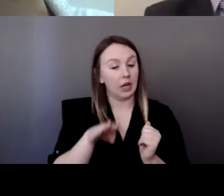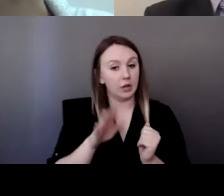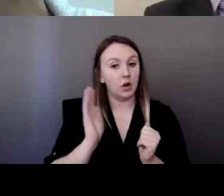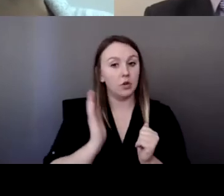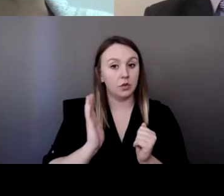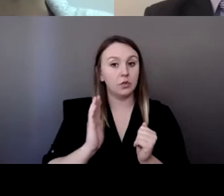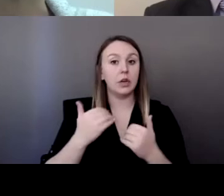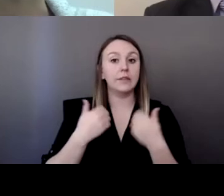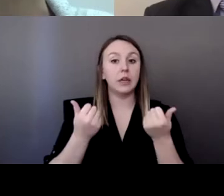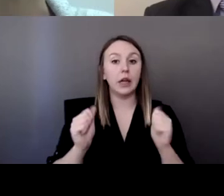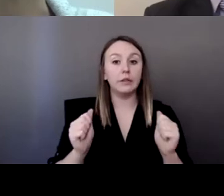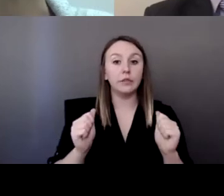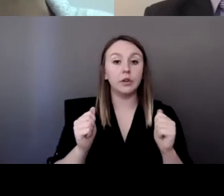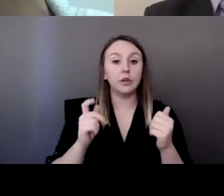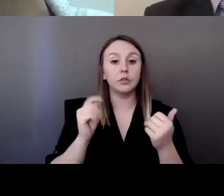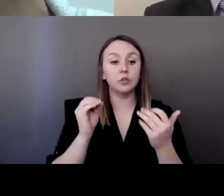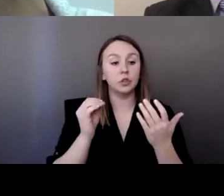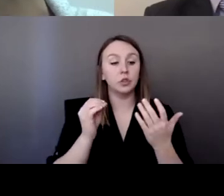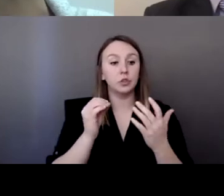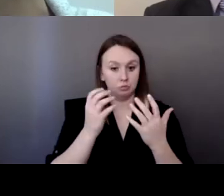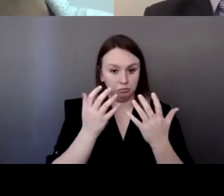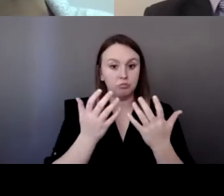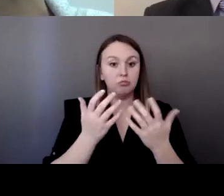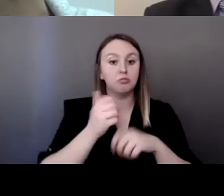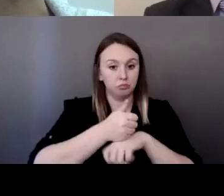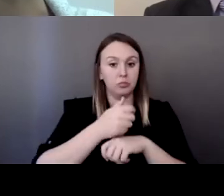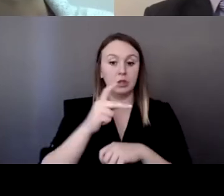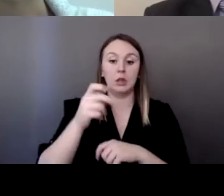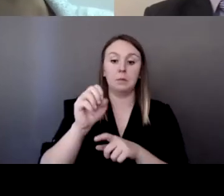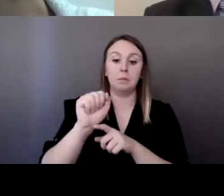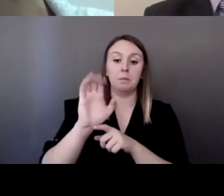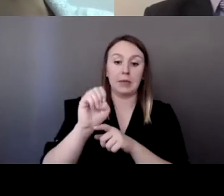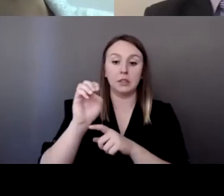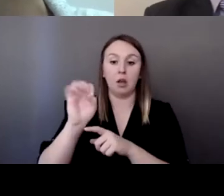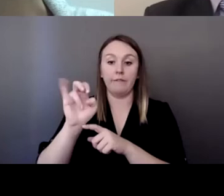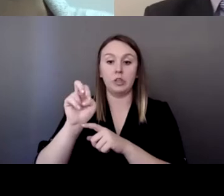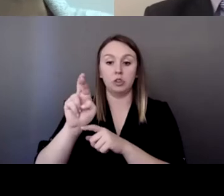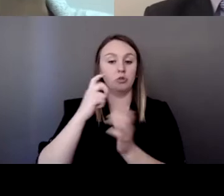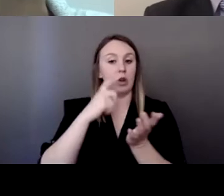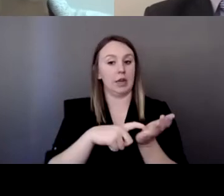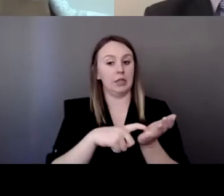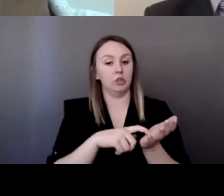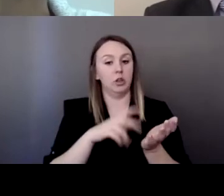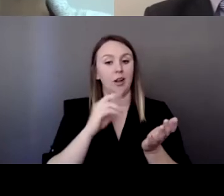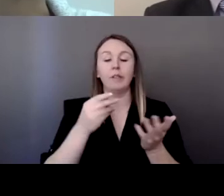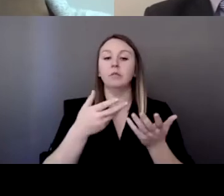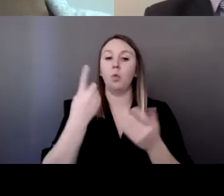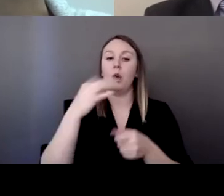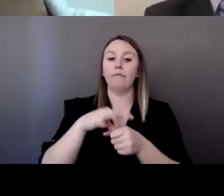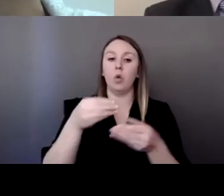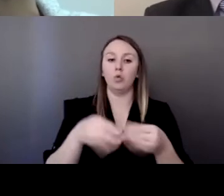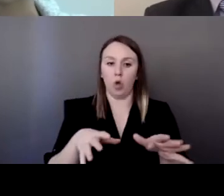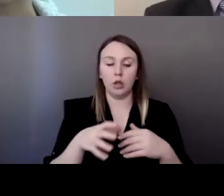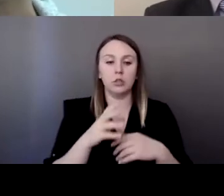to achieve peace officer recognition, and they lost by 1 vote. At the time, bringing it all the way up to